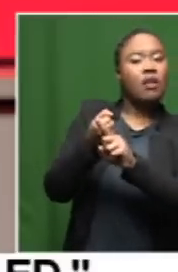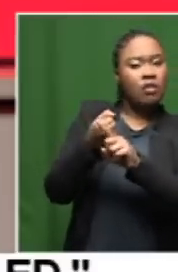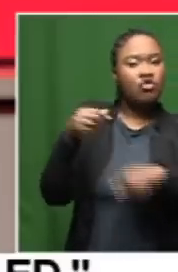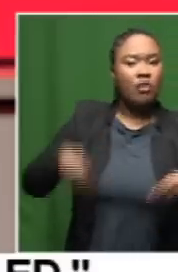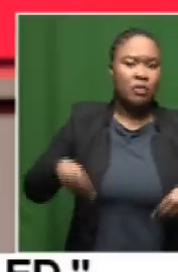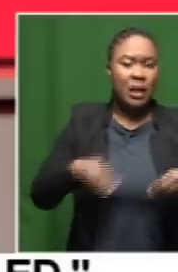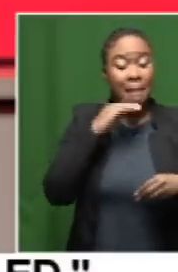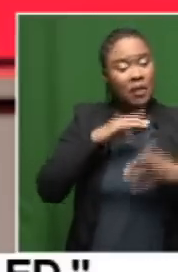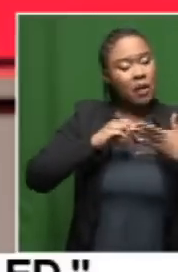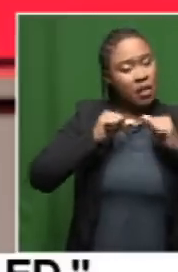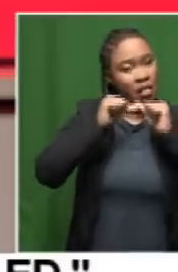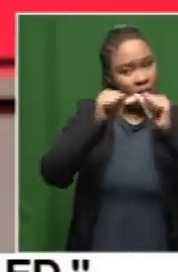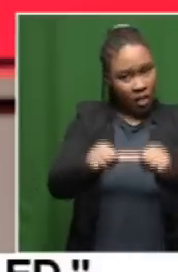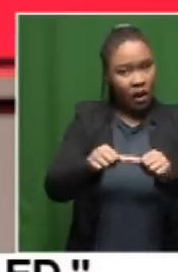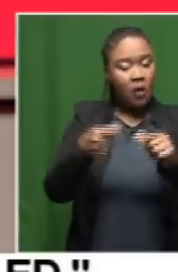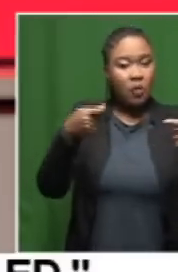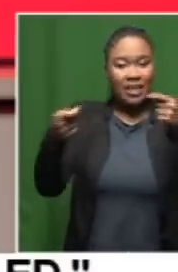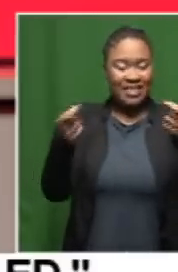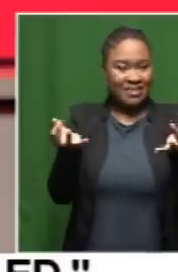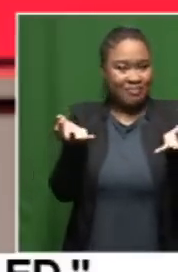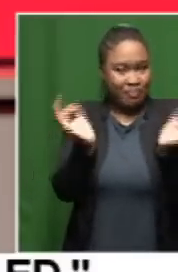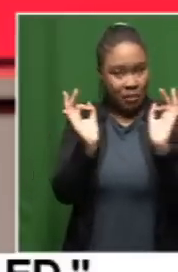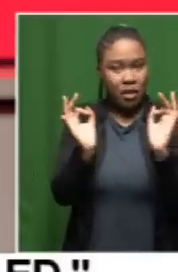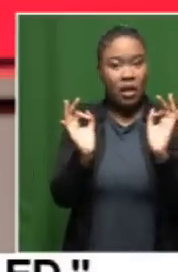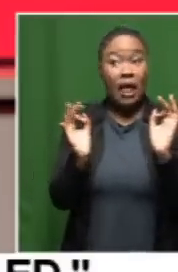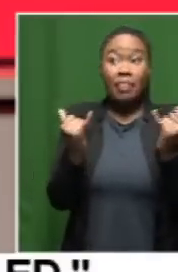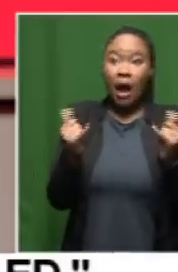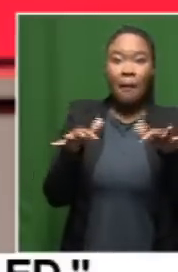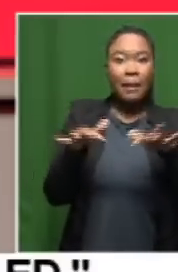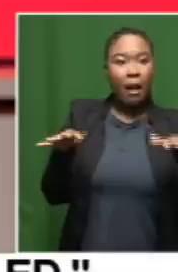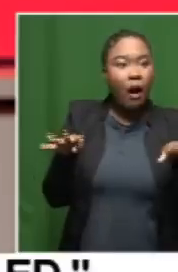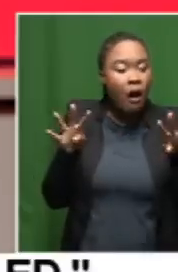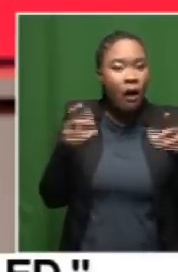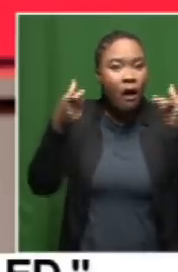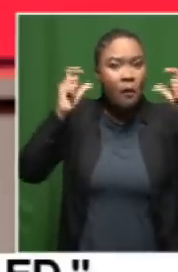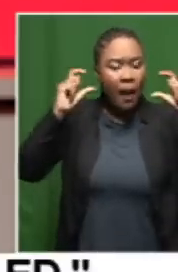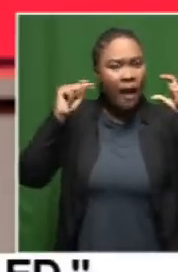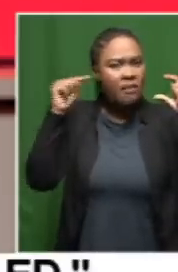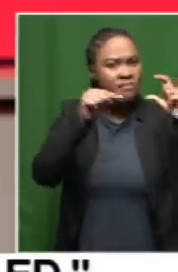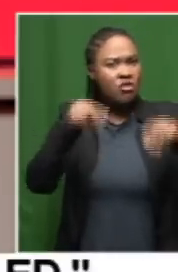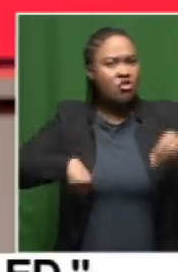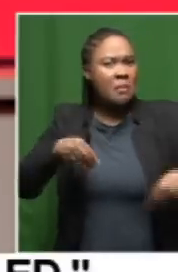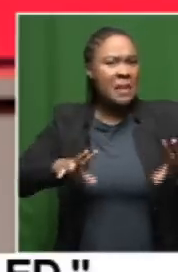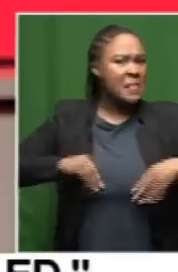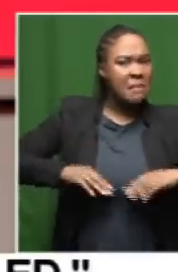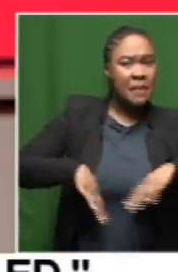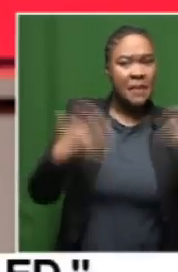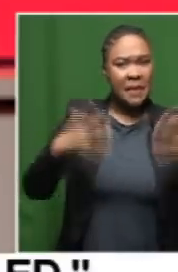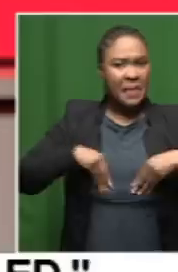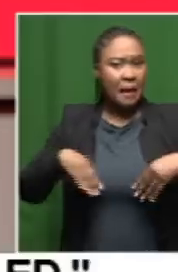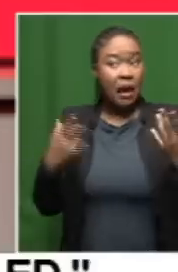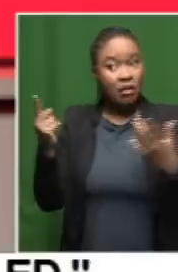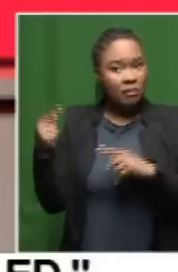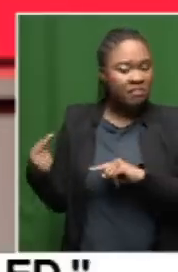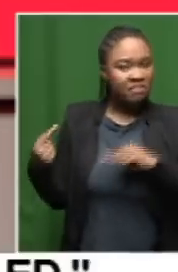And I think it's been intensified because now society is aware the fight that we have taken up to even